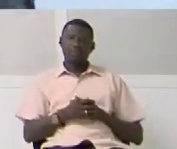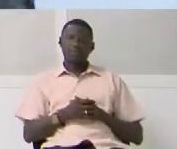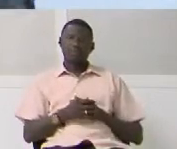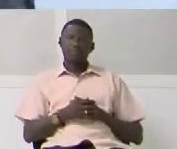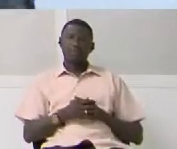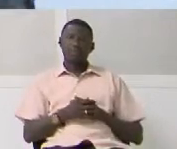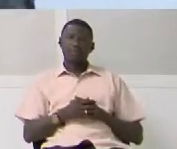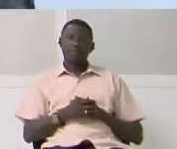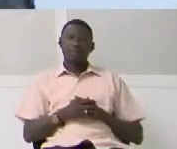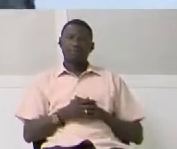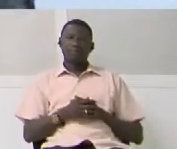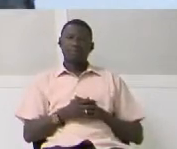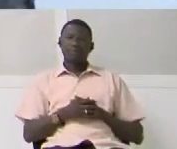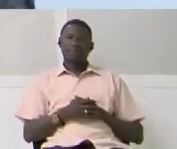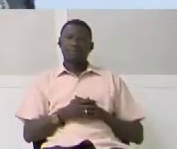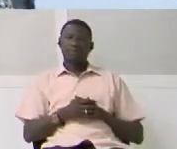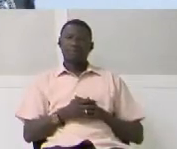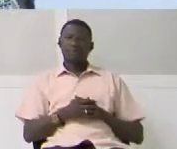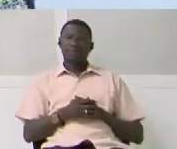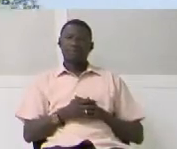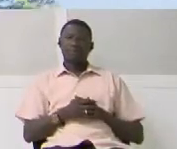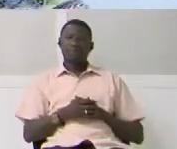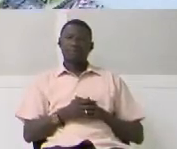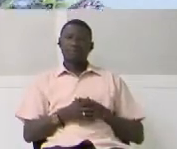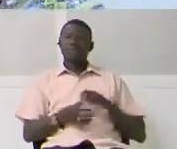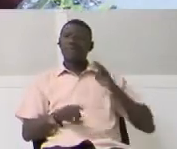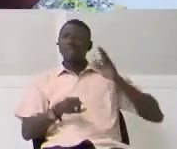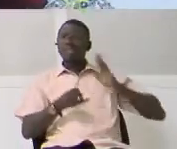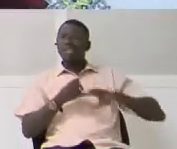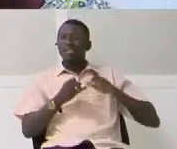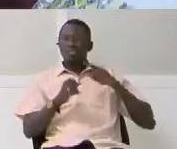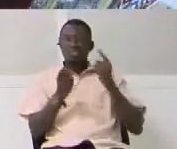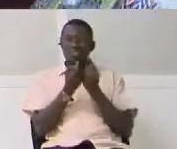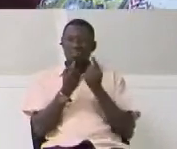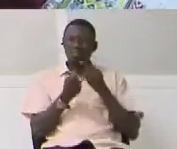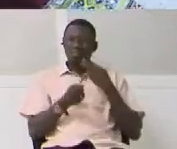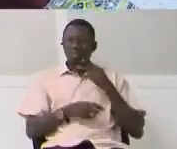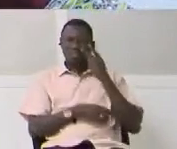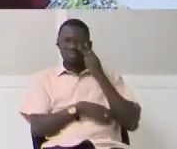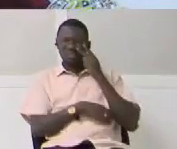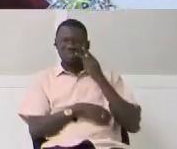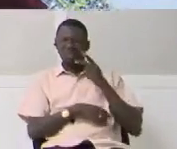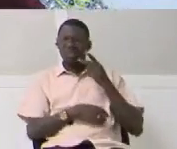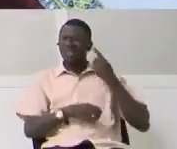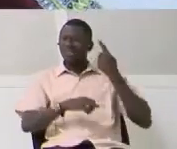gërim the last time infection when I saw it the place was glow